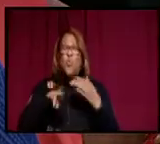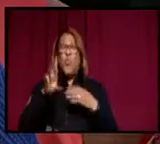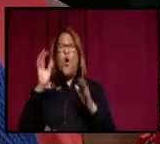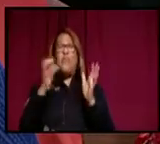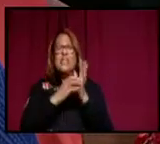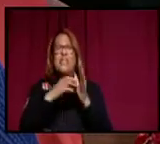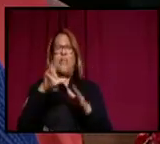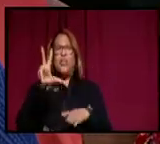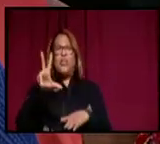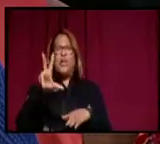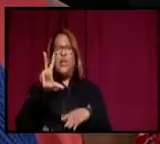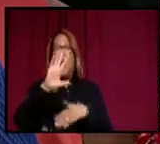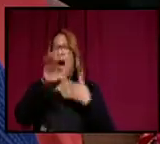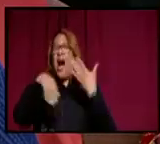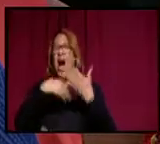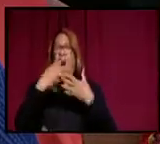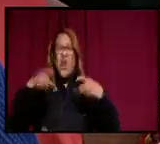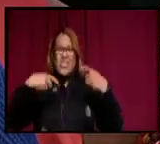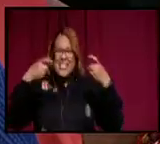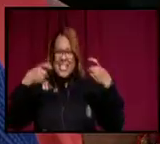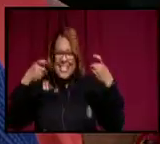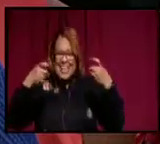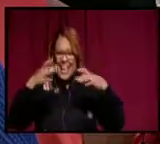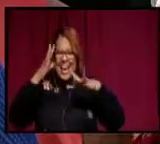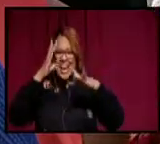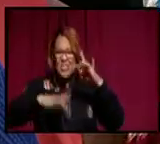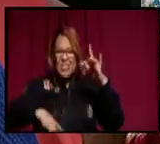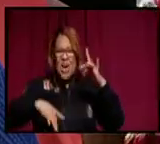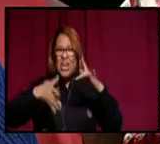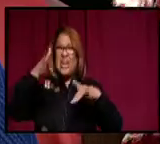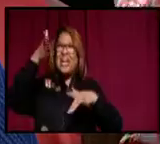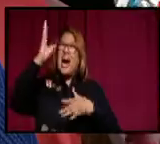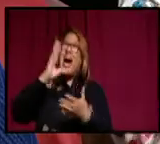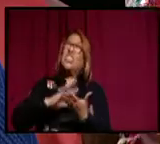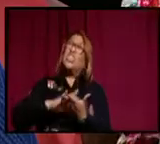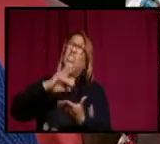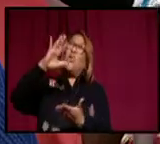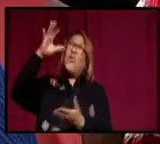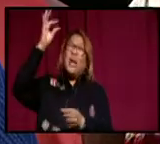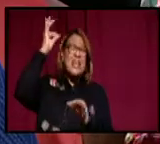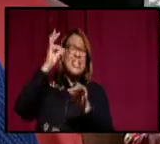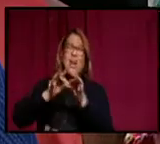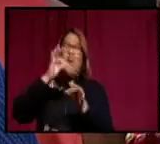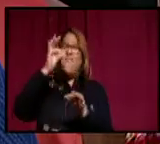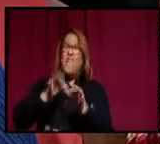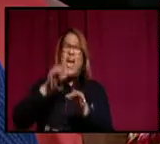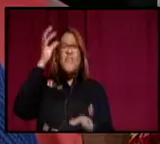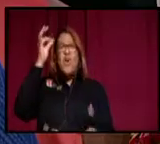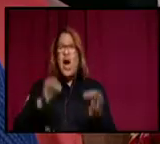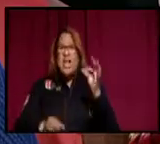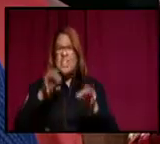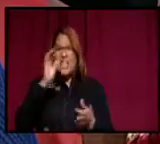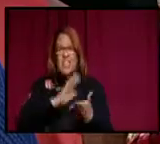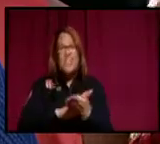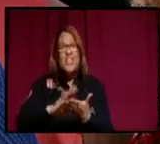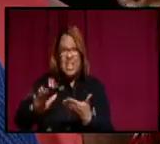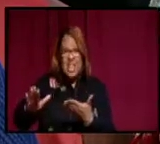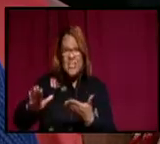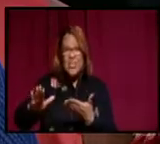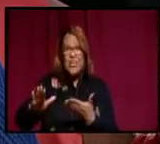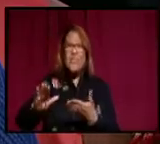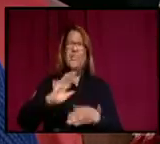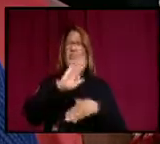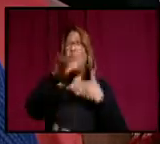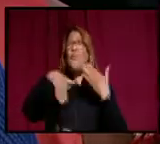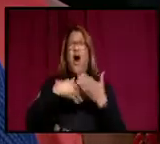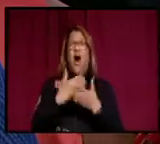for all have sinned and fallen short of the glory of God. Hallelujah. But God is faithful and just to forgive you of your sins and to cleanse you